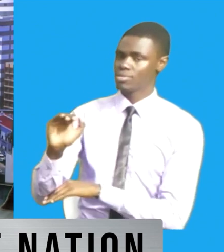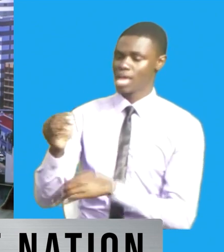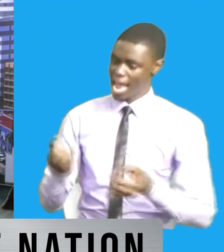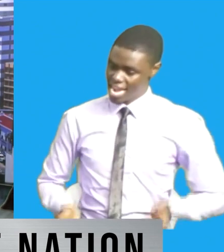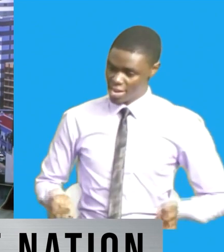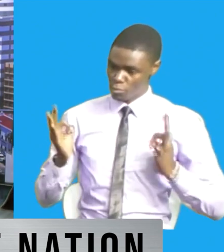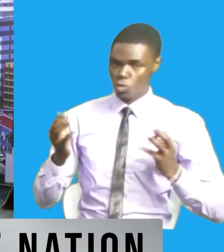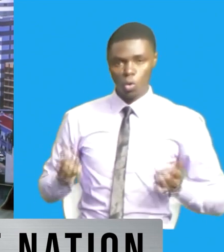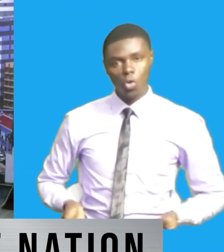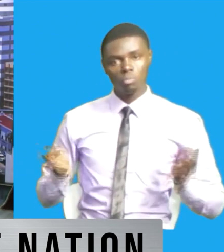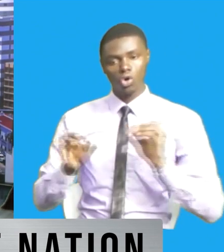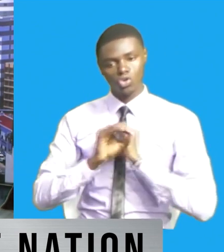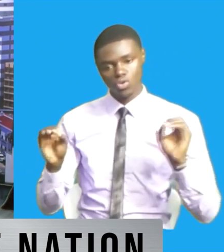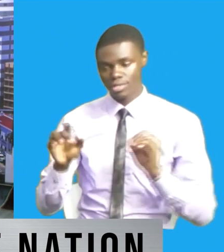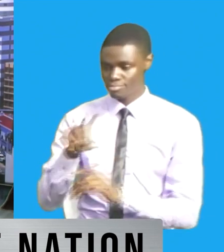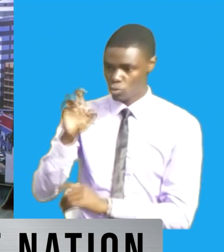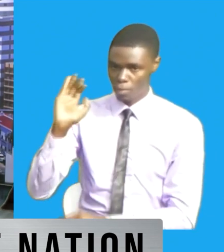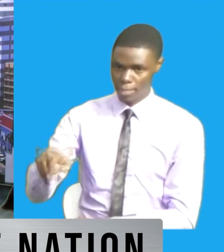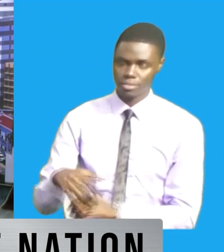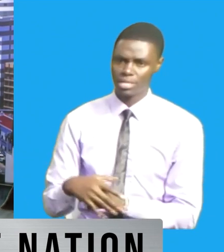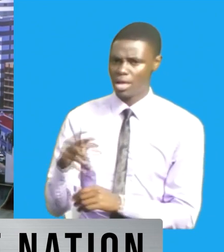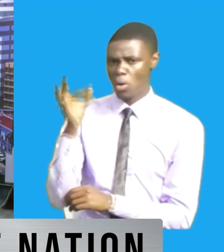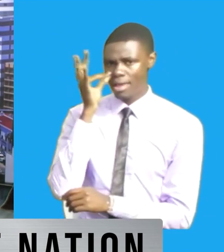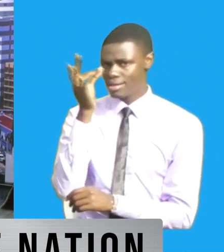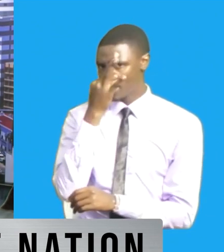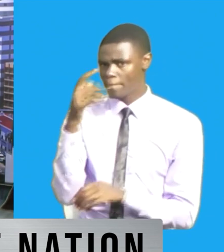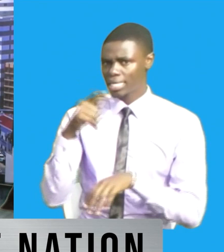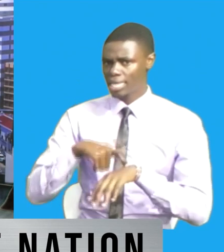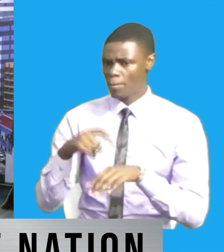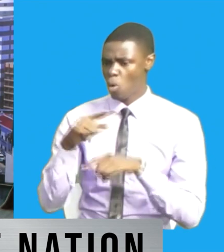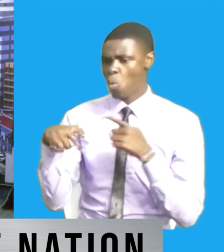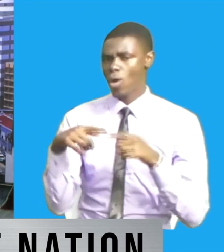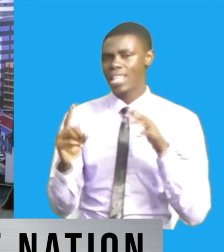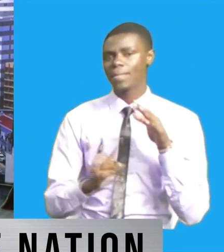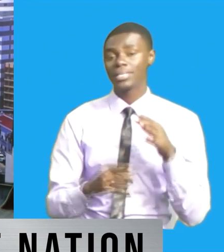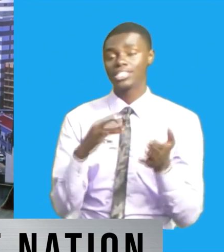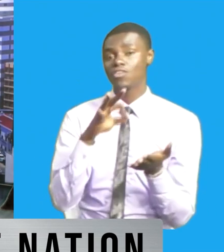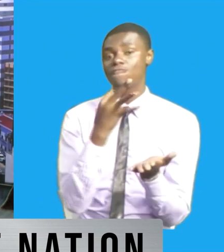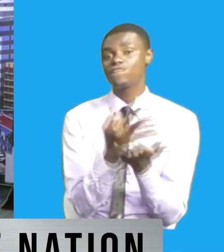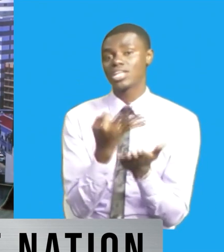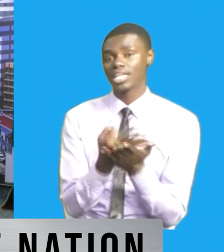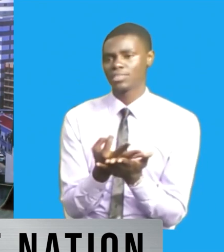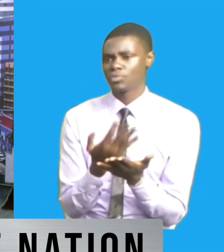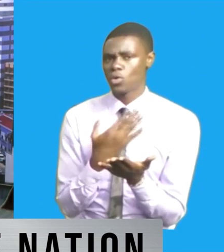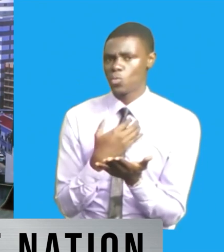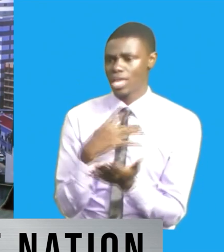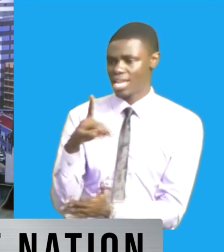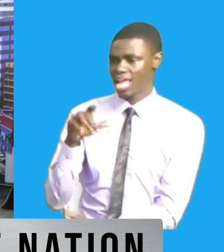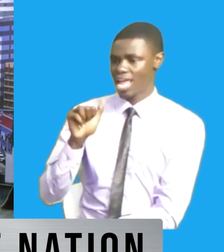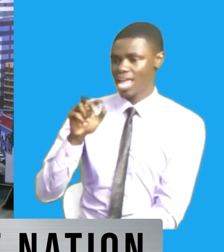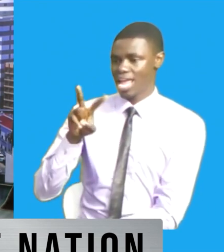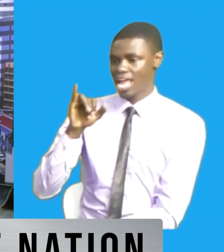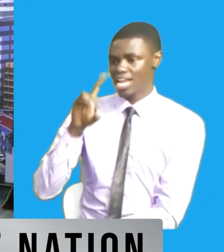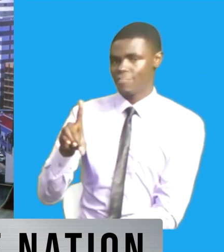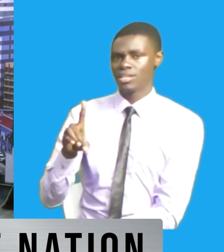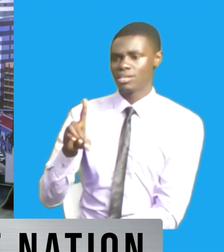know, there was a time, I think that was during Kibaki's time, when in the Ministry of Finance we had a certain David Muraria,